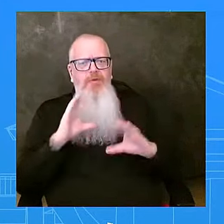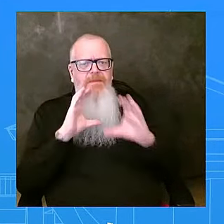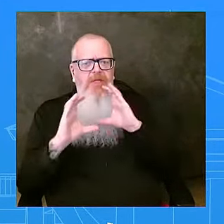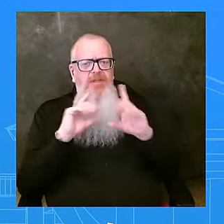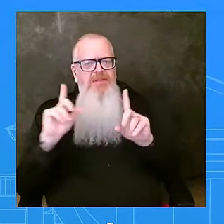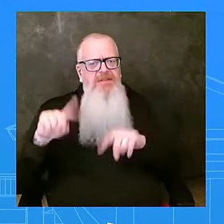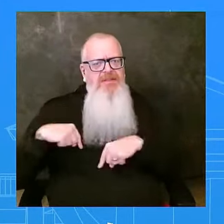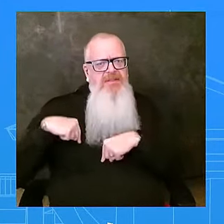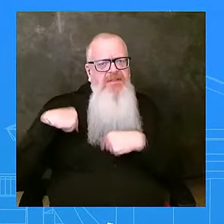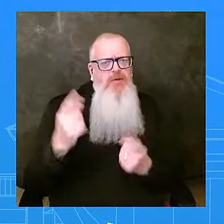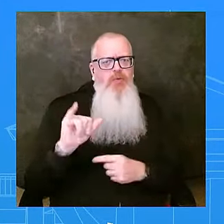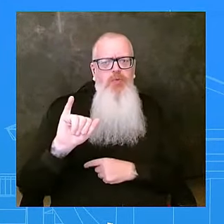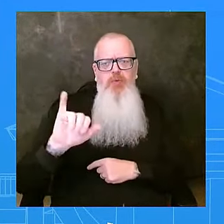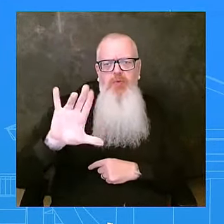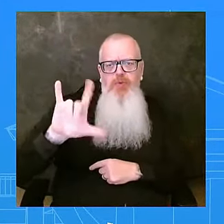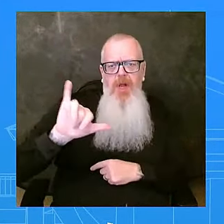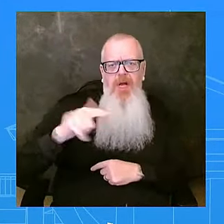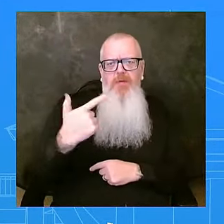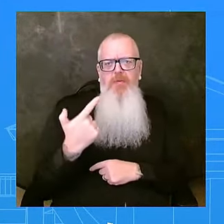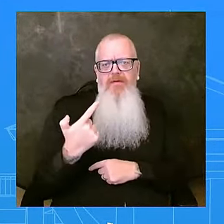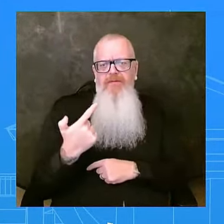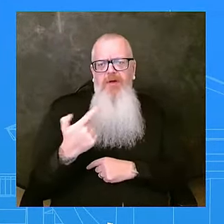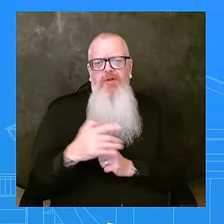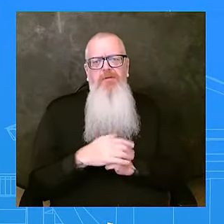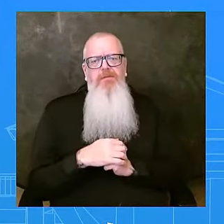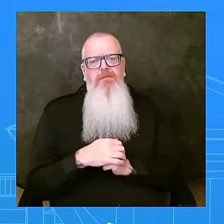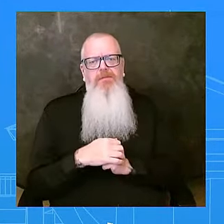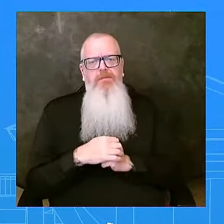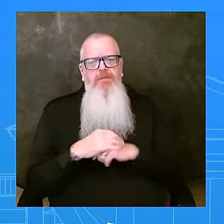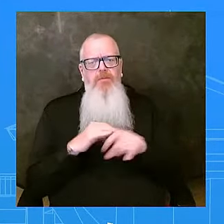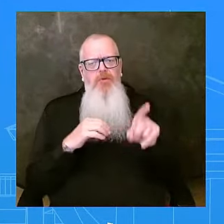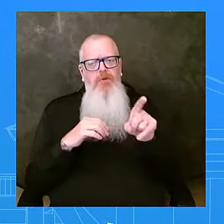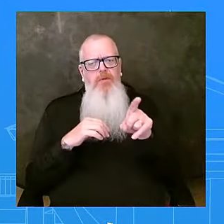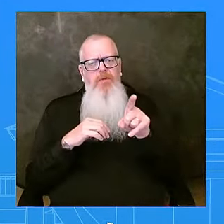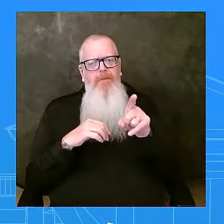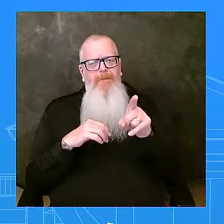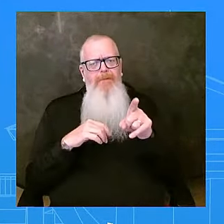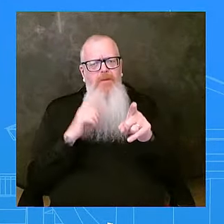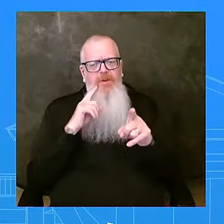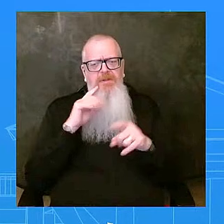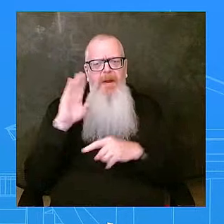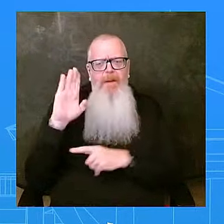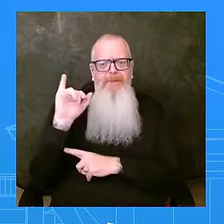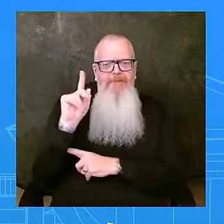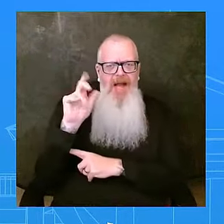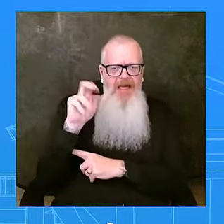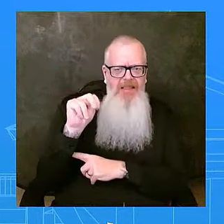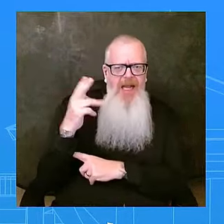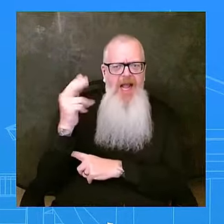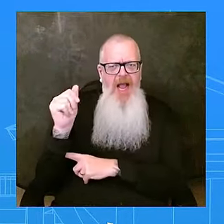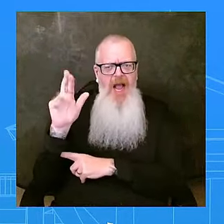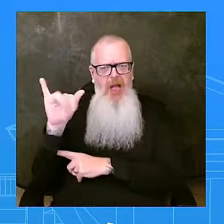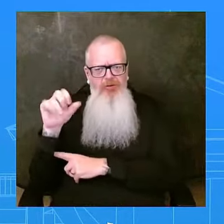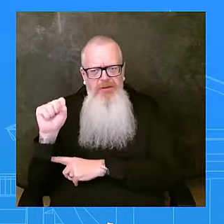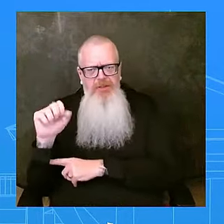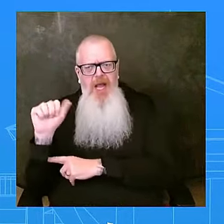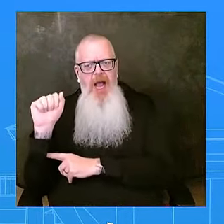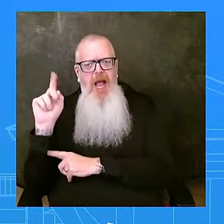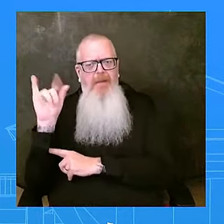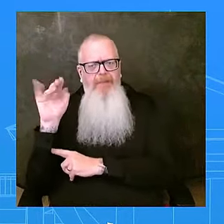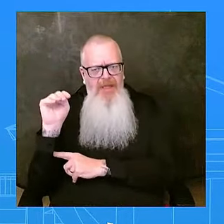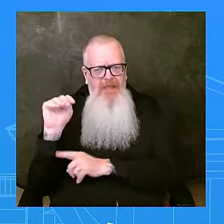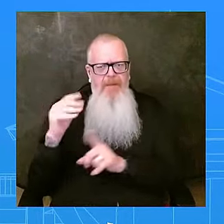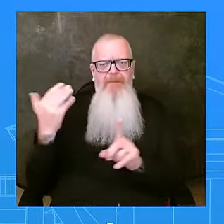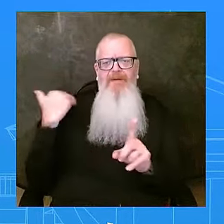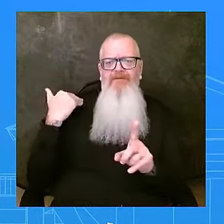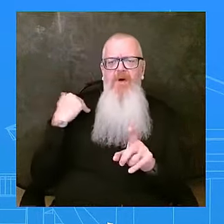president more? We hear now more Biden-Harris administration, when if we look back, it would have been much more focused on just the president. So as you